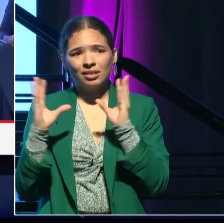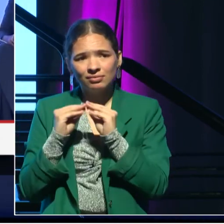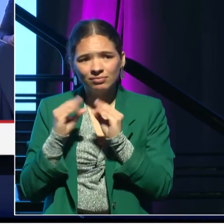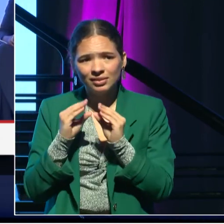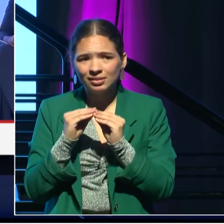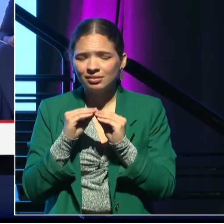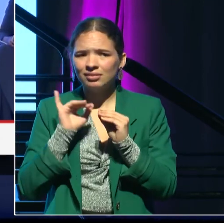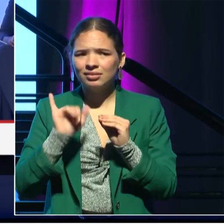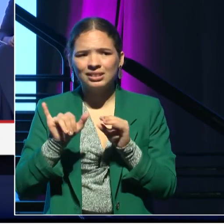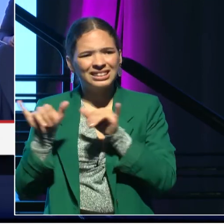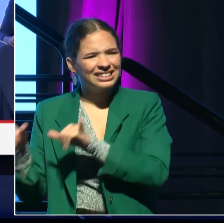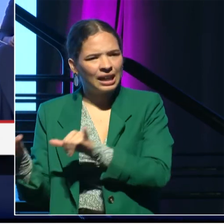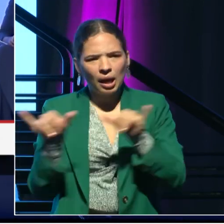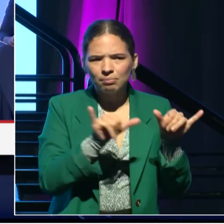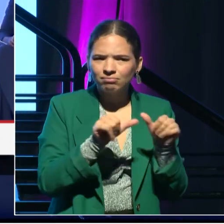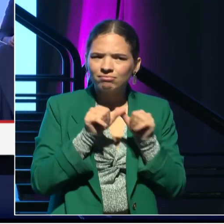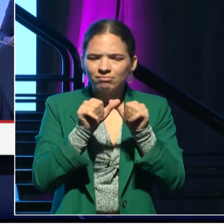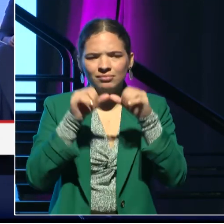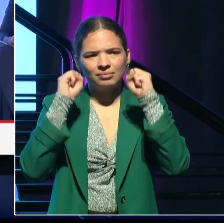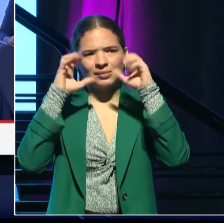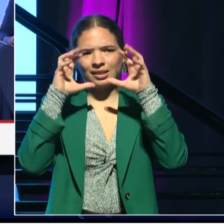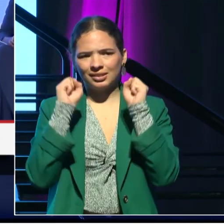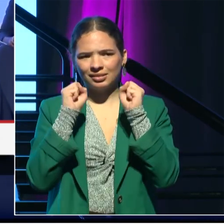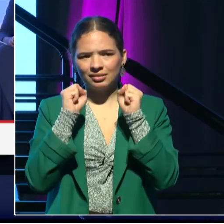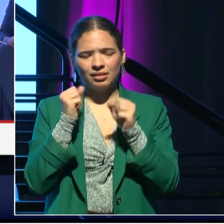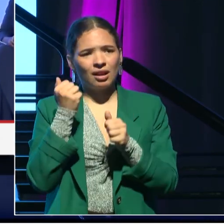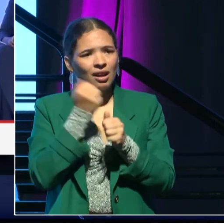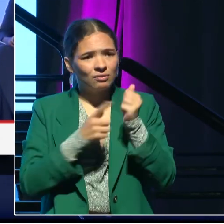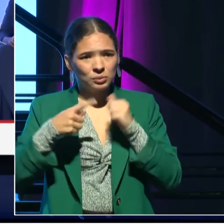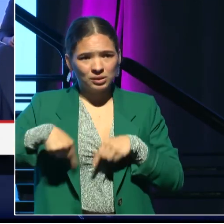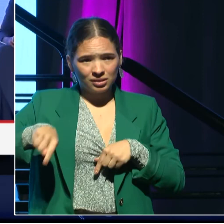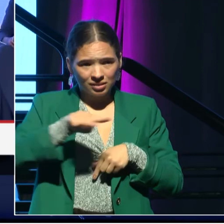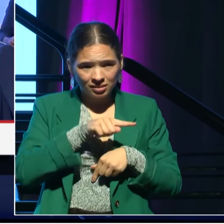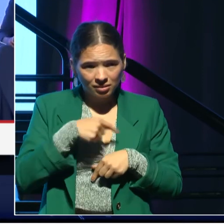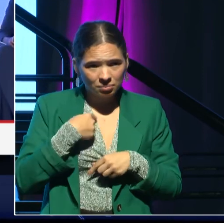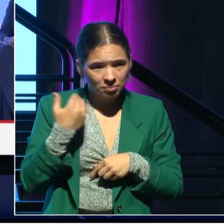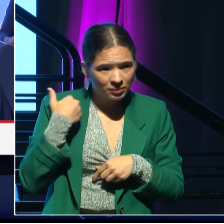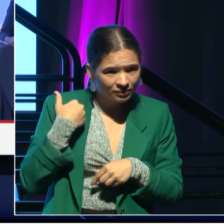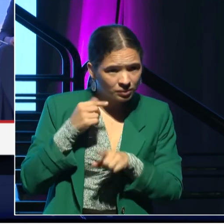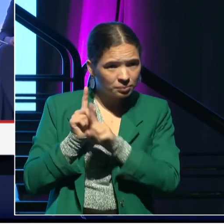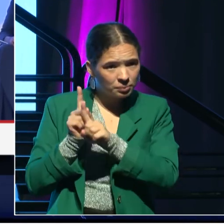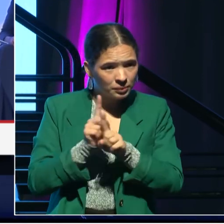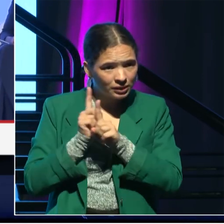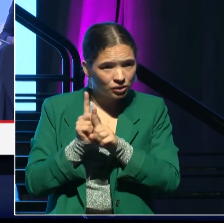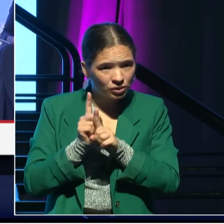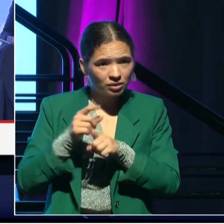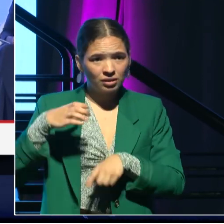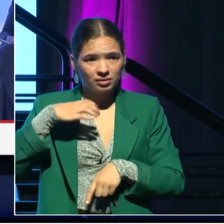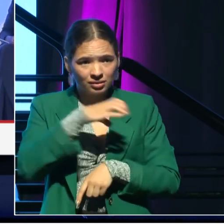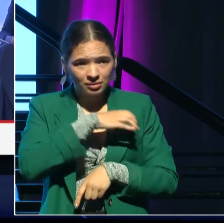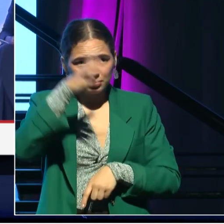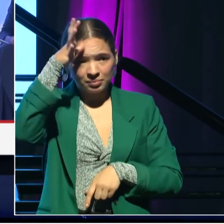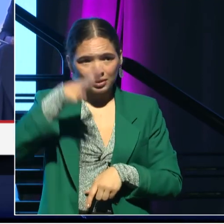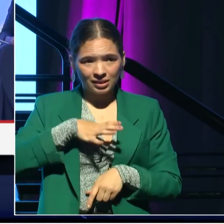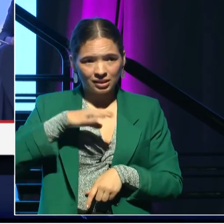And everyone, as my former mentor, the late great Congressman John Lewis